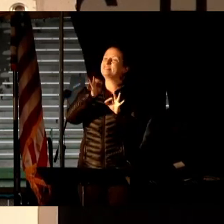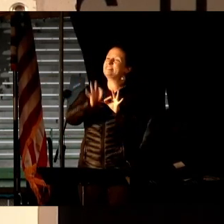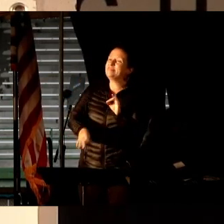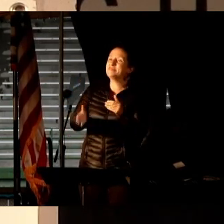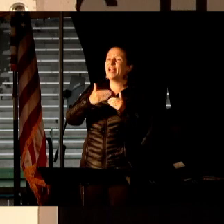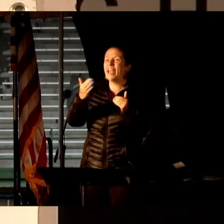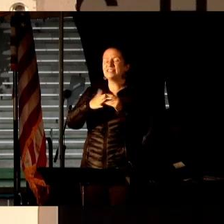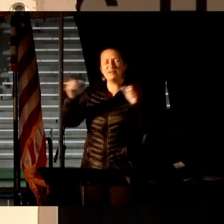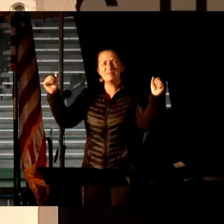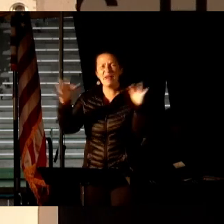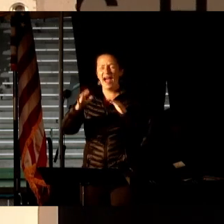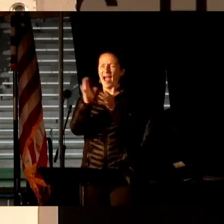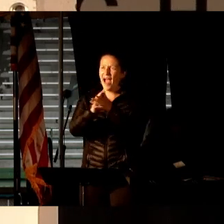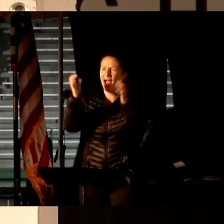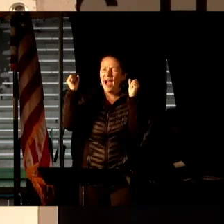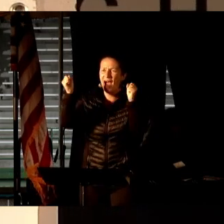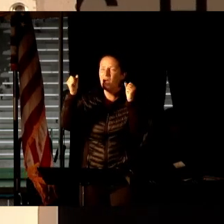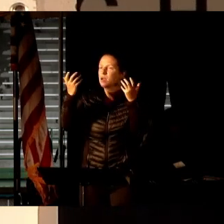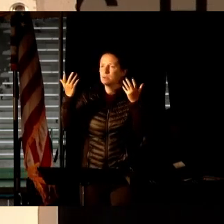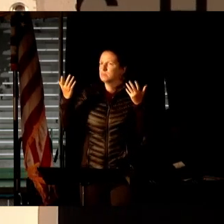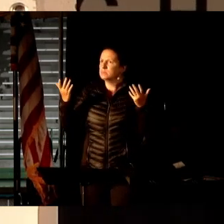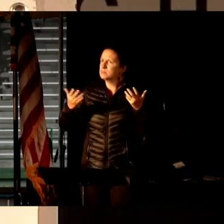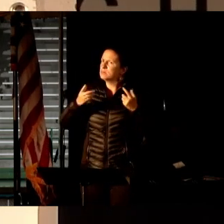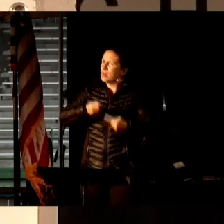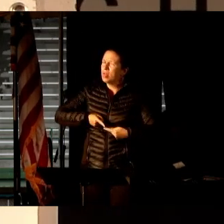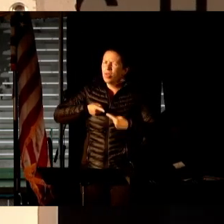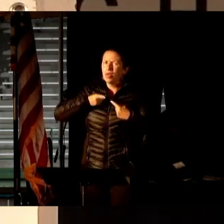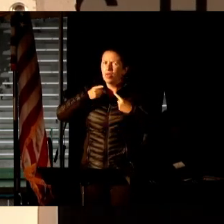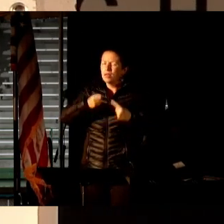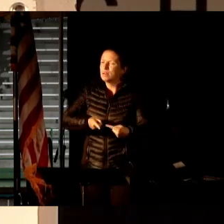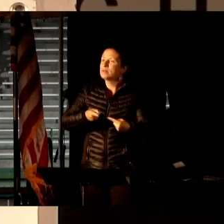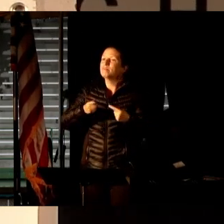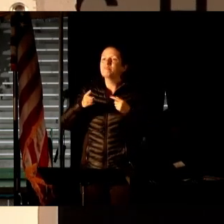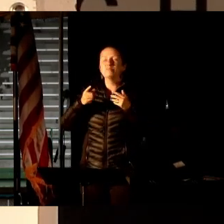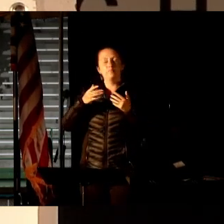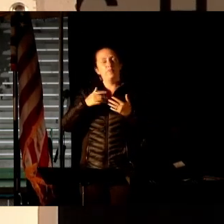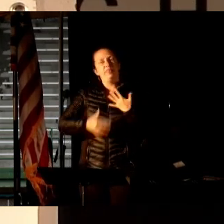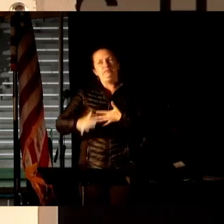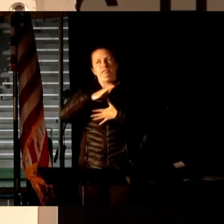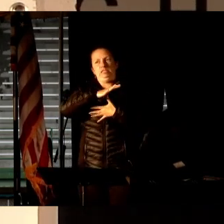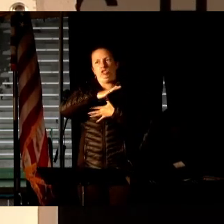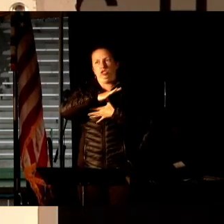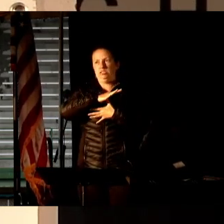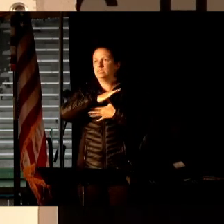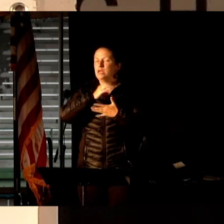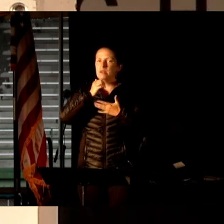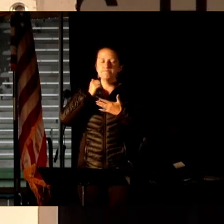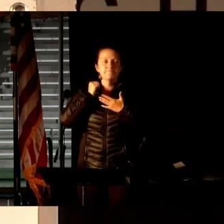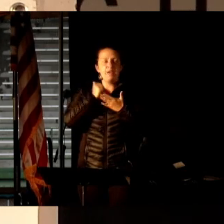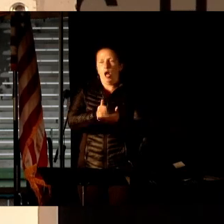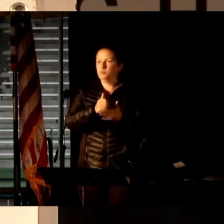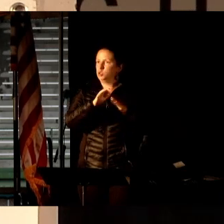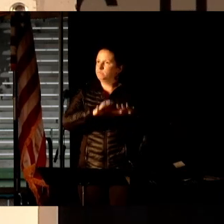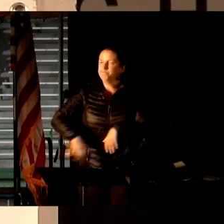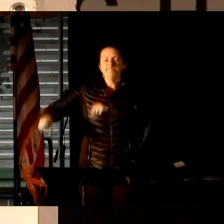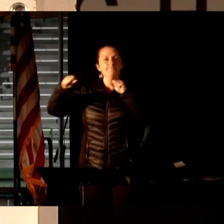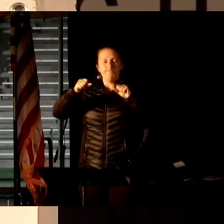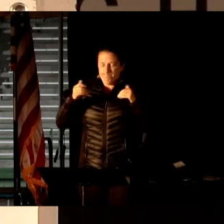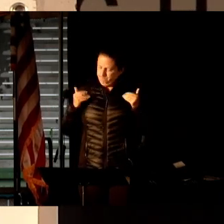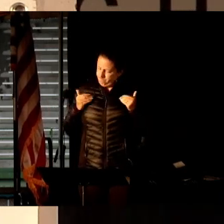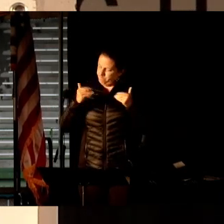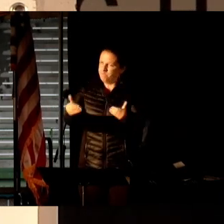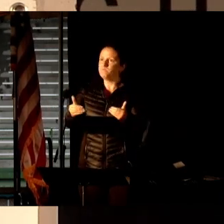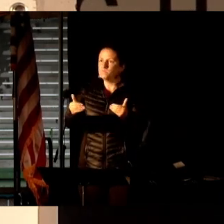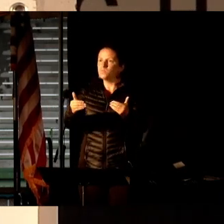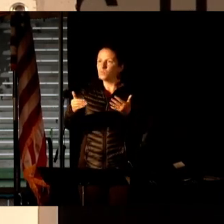same, but our seniors led the charge in starting the work of getting us back. You met with me and asked for change in ways that made our